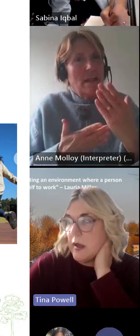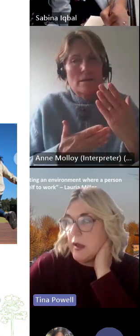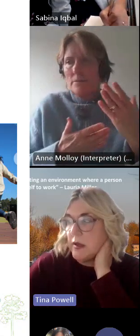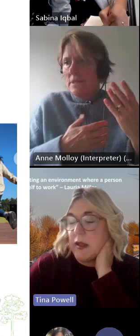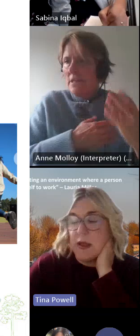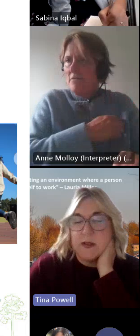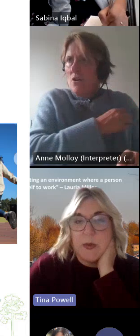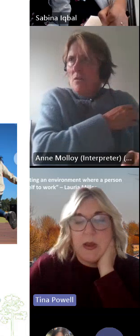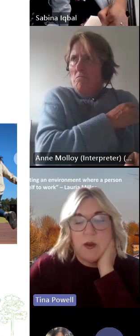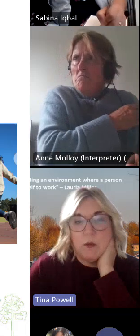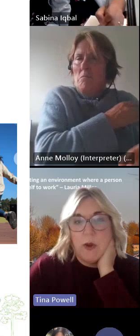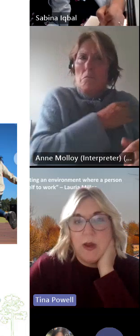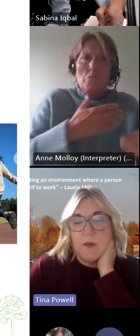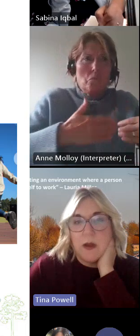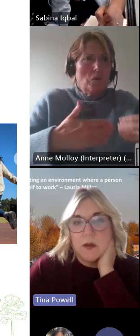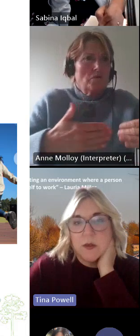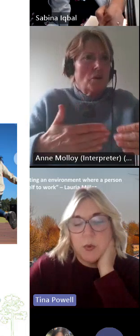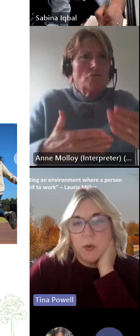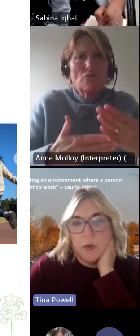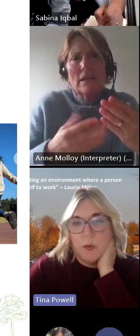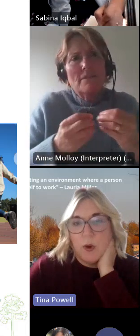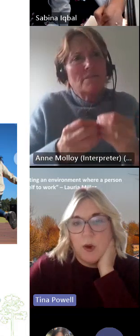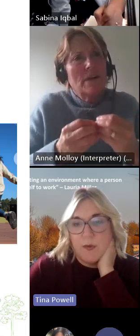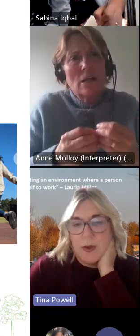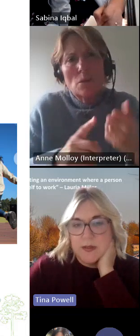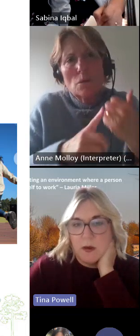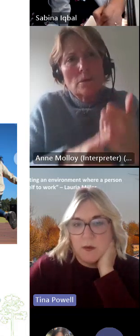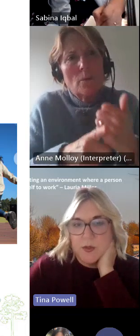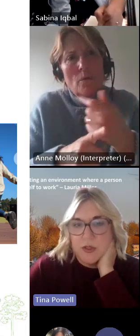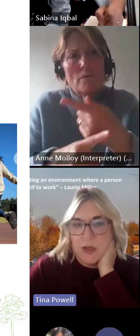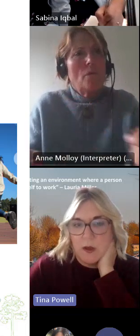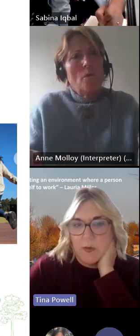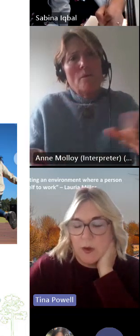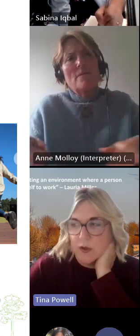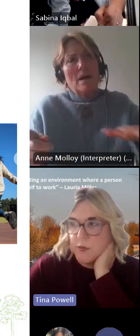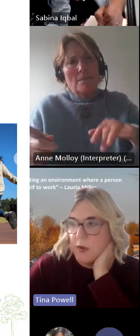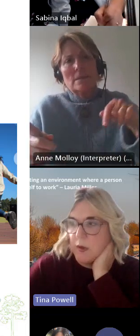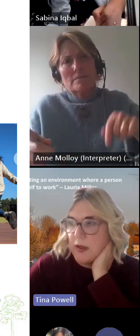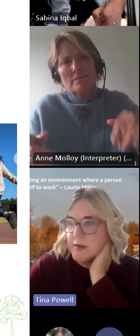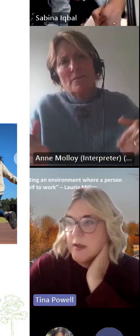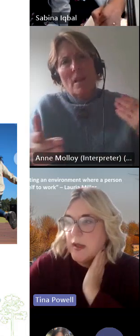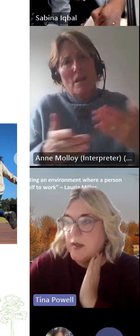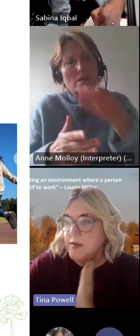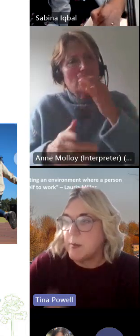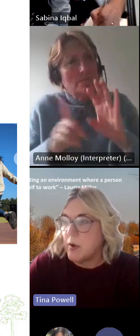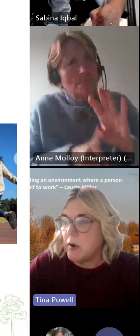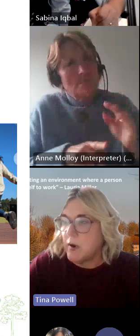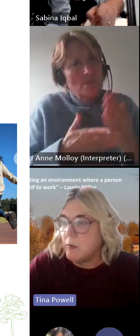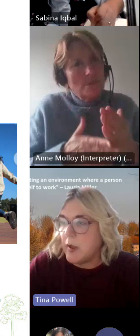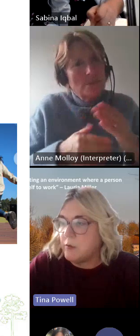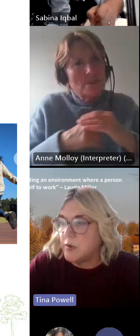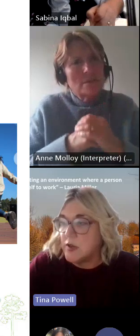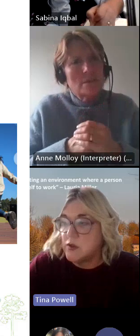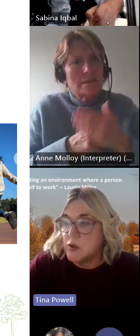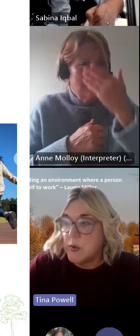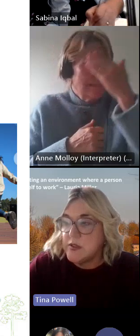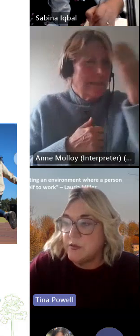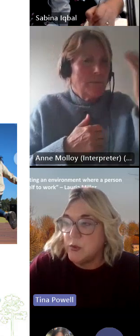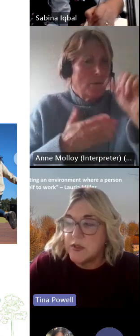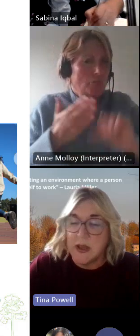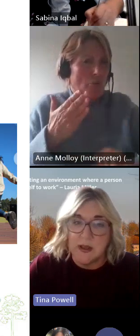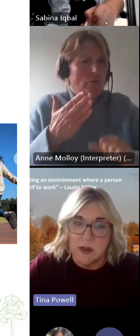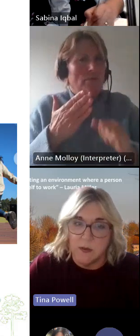been here, and it has been a really valued support for our families in Hertfordshire over the last few years. The summer programme ran for a total